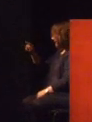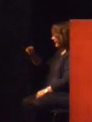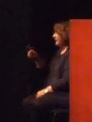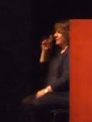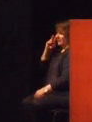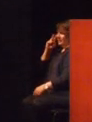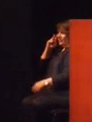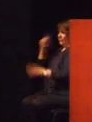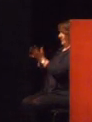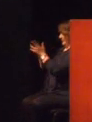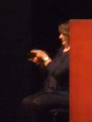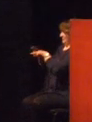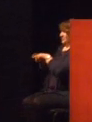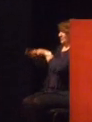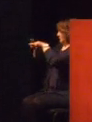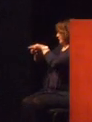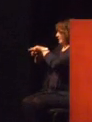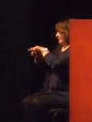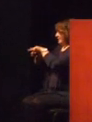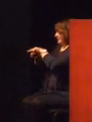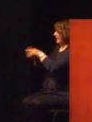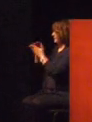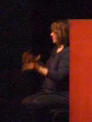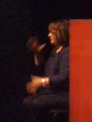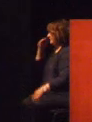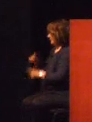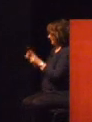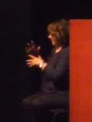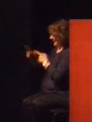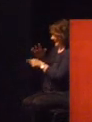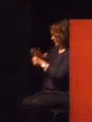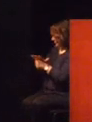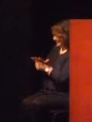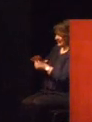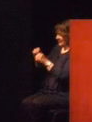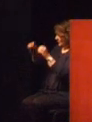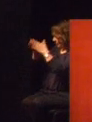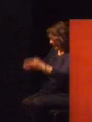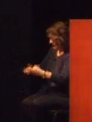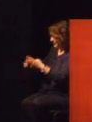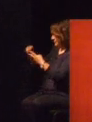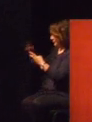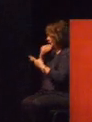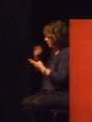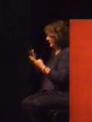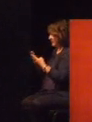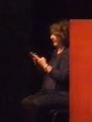of the numbers of students who were experiencing different types of stressors, from housing insecurity to food insecurity